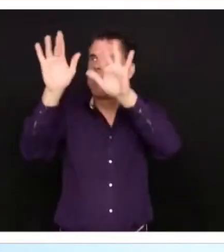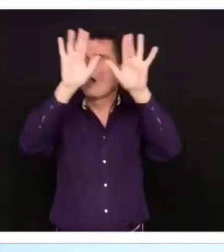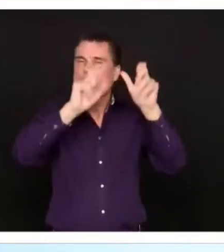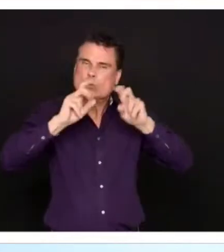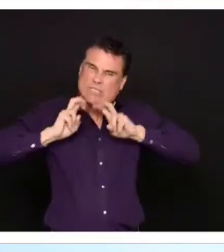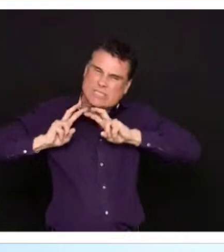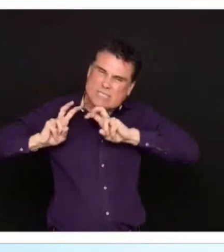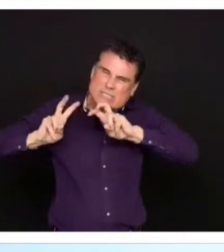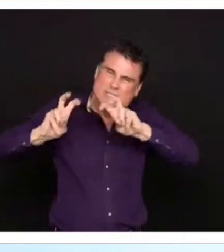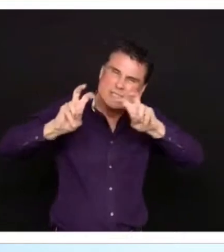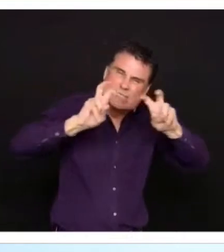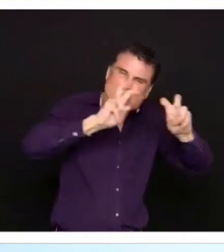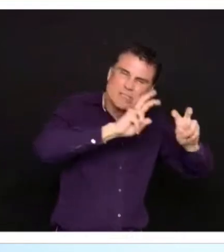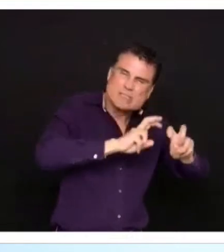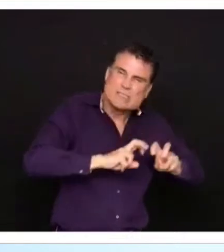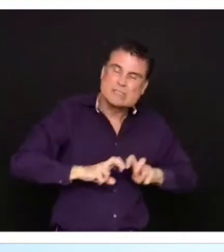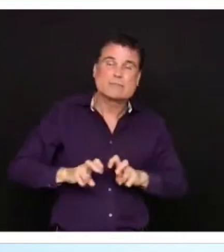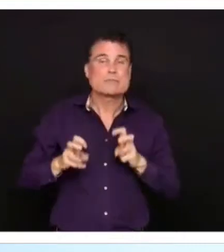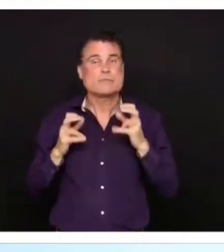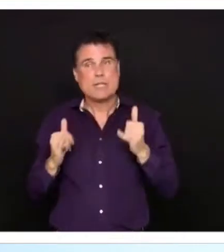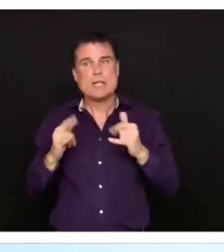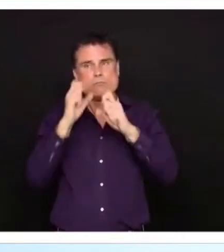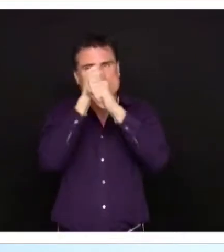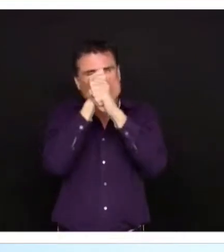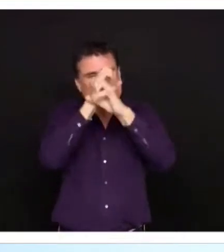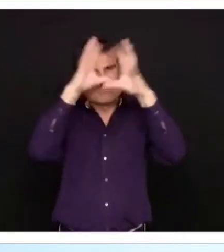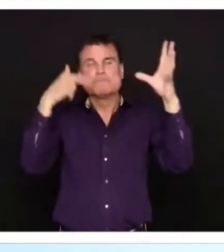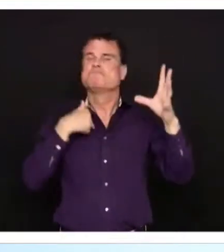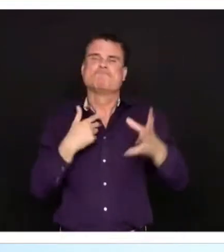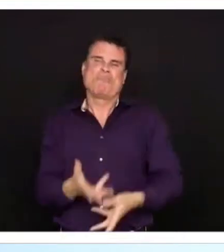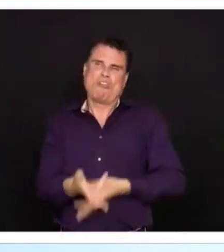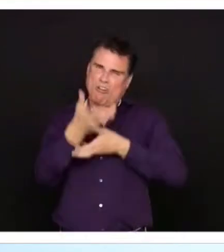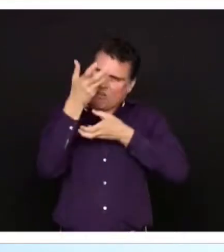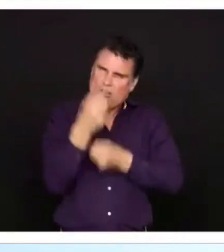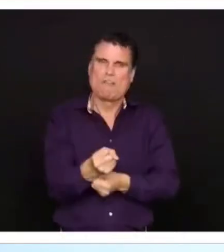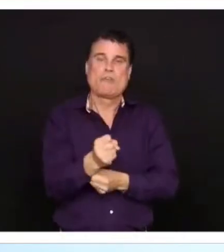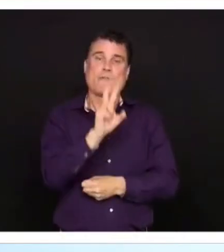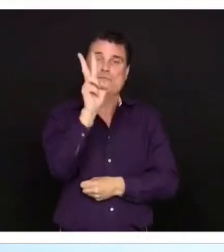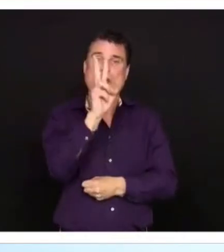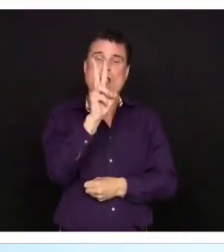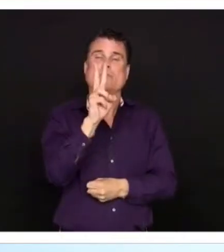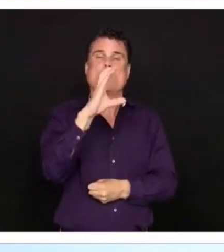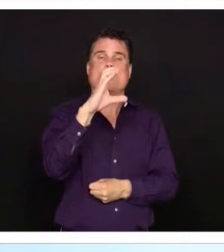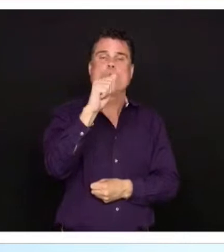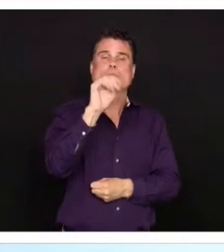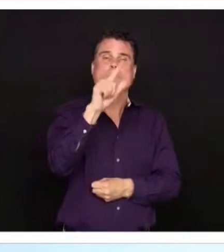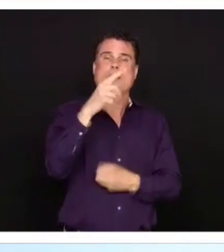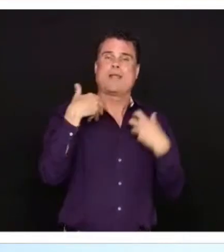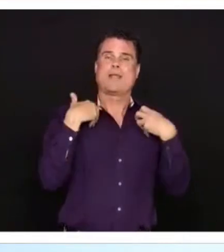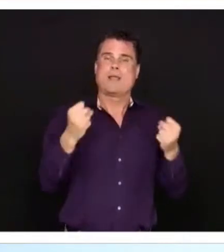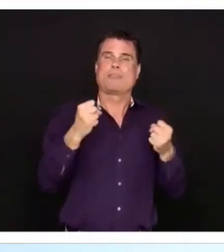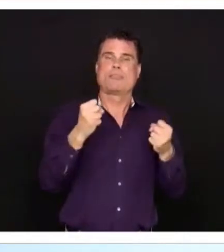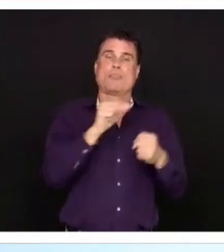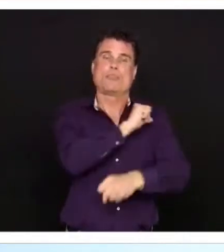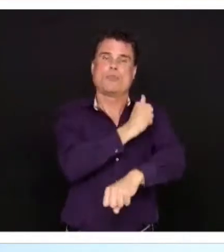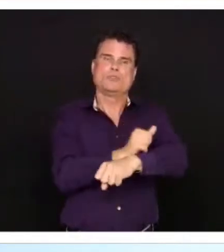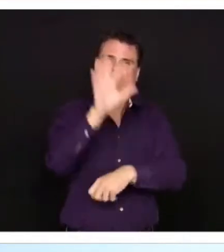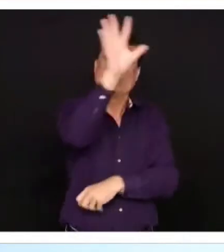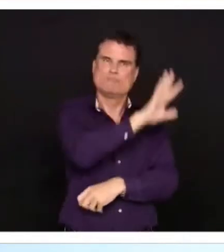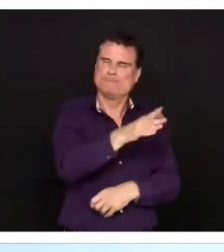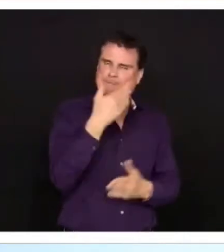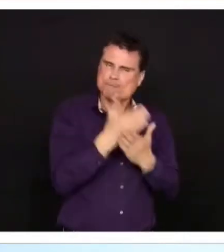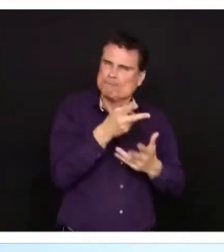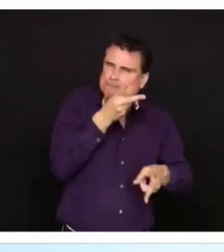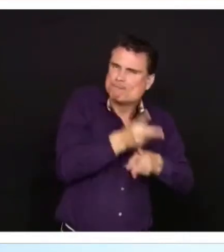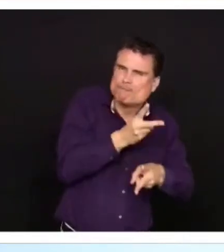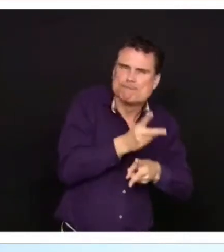the situation, and Vancouver Coastal Public Health is actively following up on all cases. So we have time for one more question. For any reporters that didn't